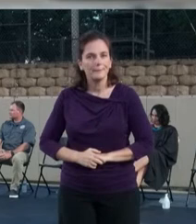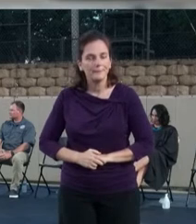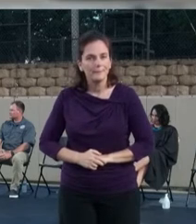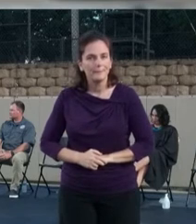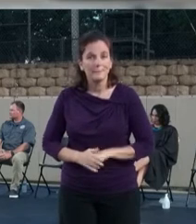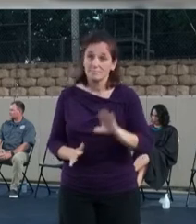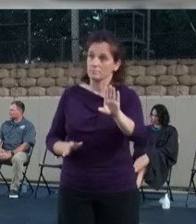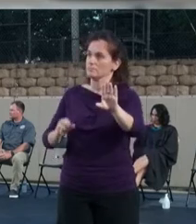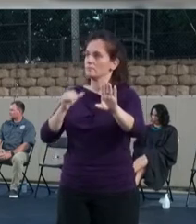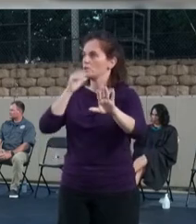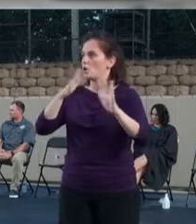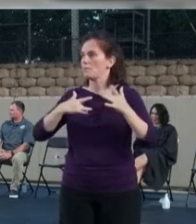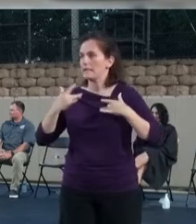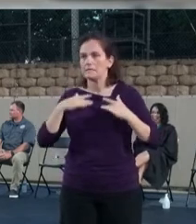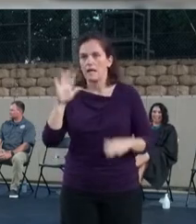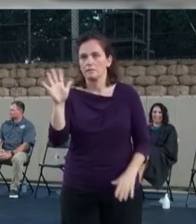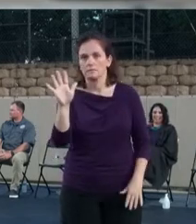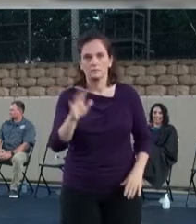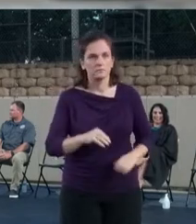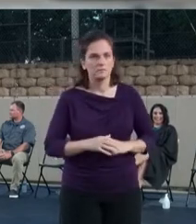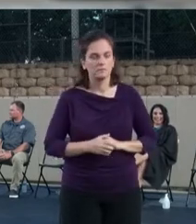Don't get too excited.